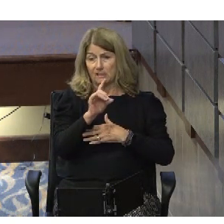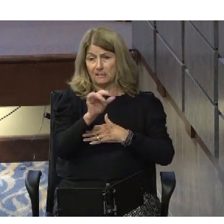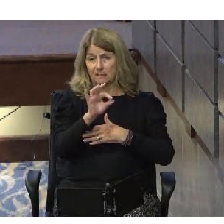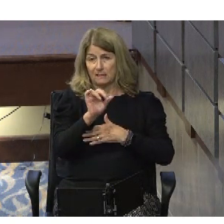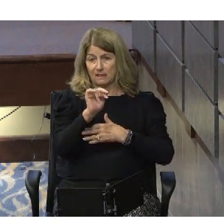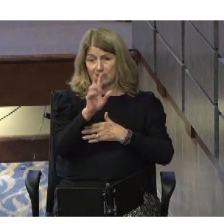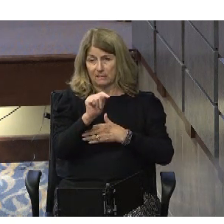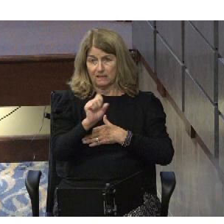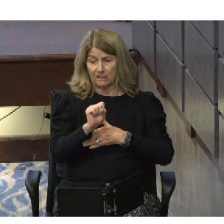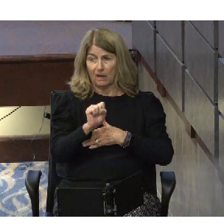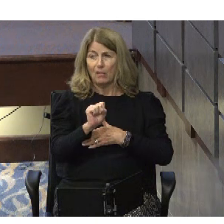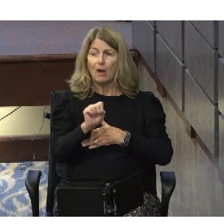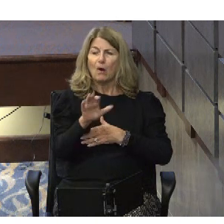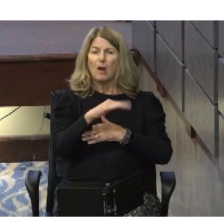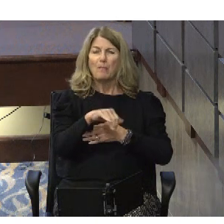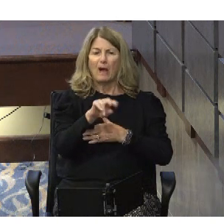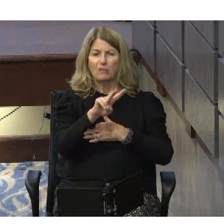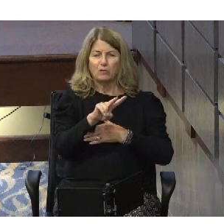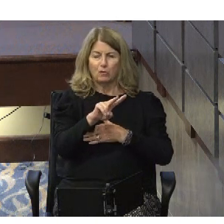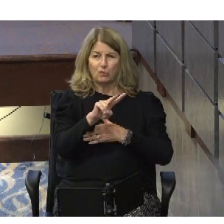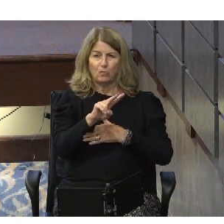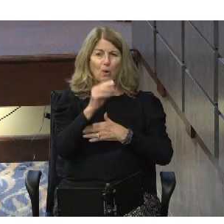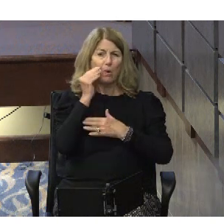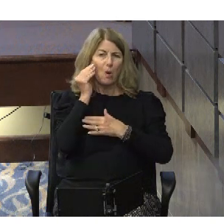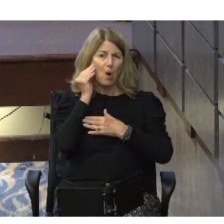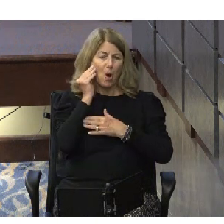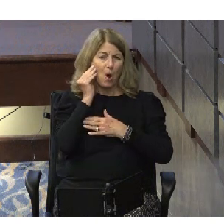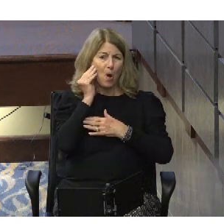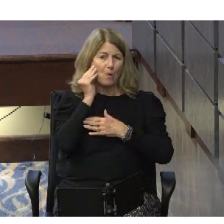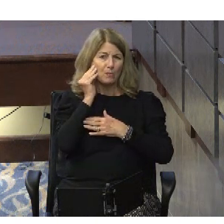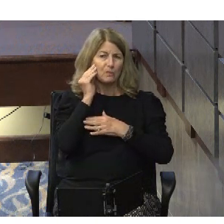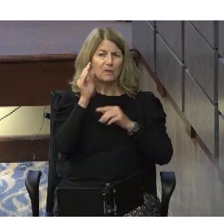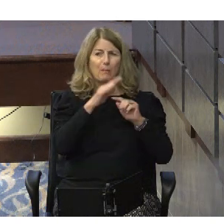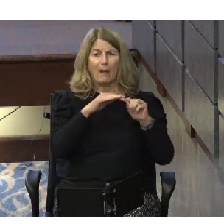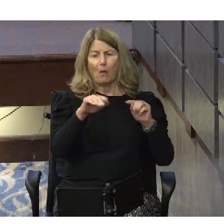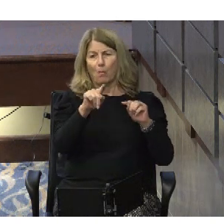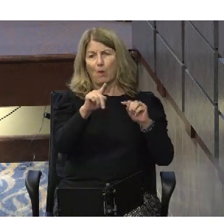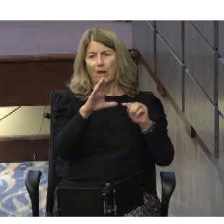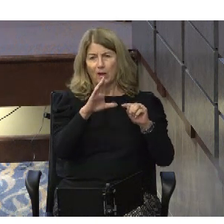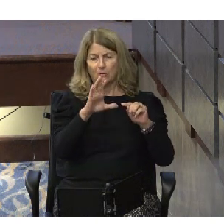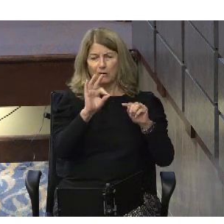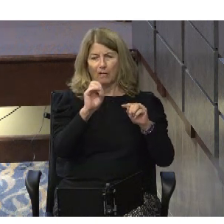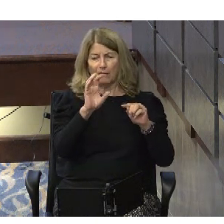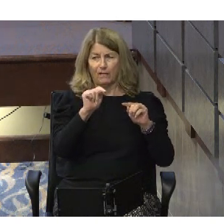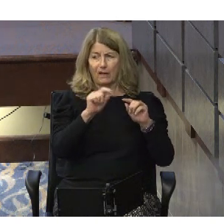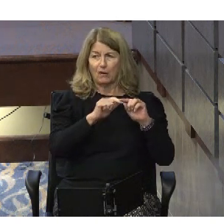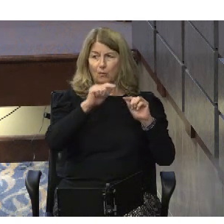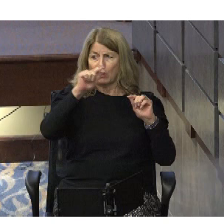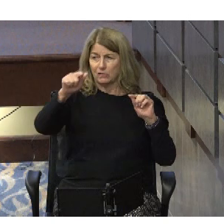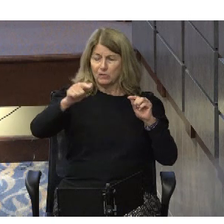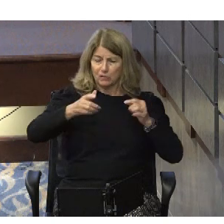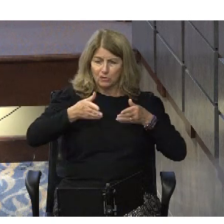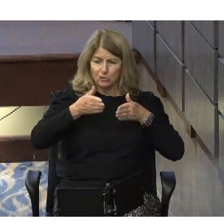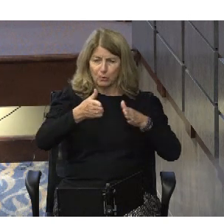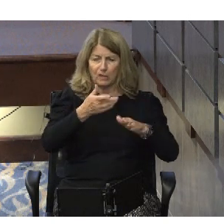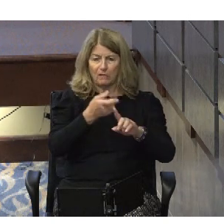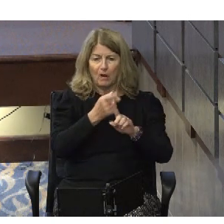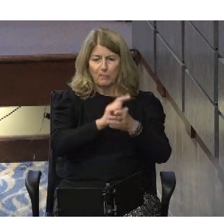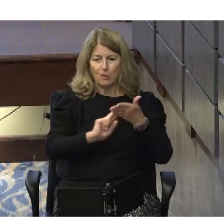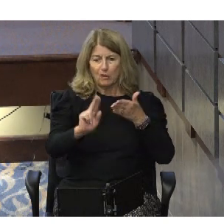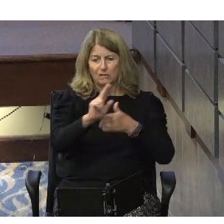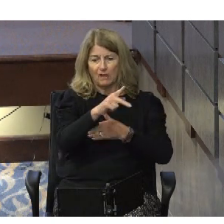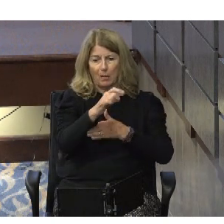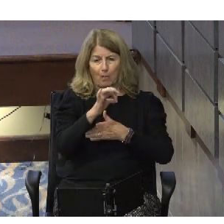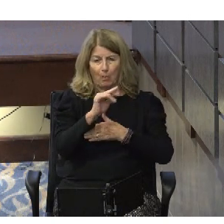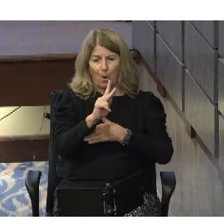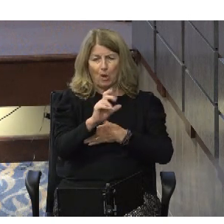2 homes that are within 100 or so feet across the street from University Parks, and then a few more on 3rd